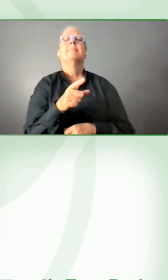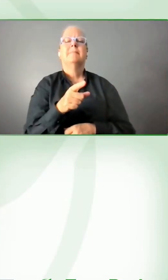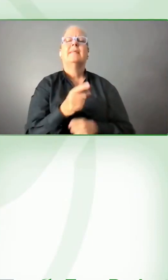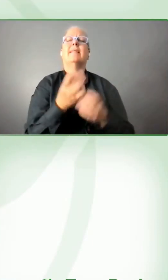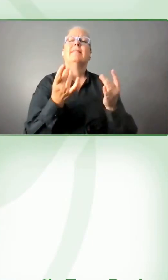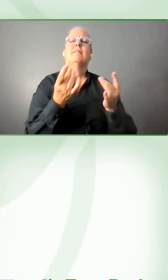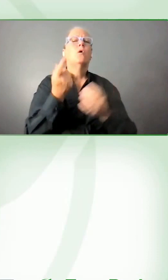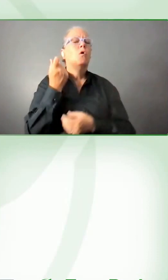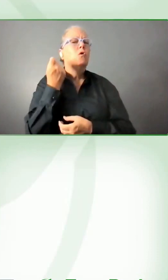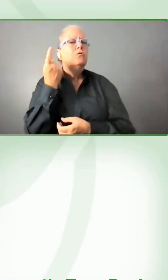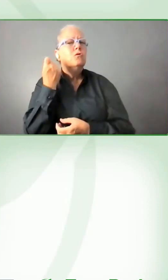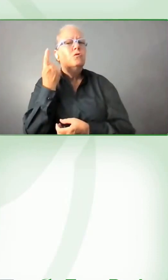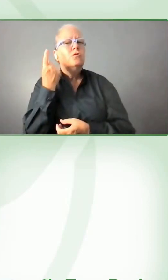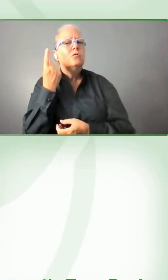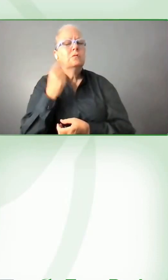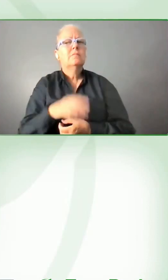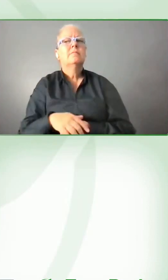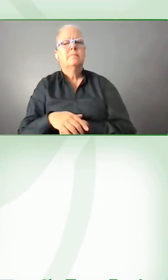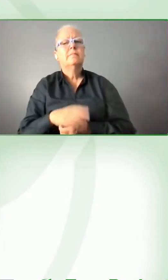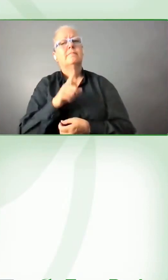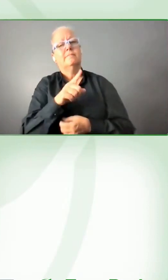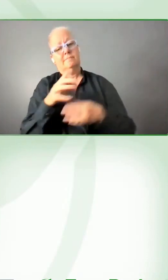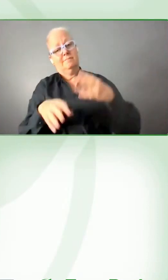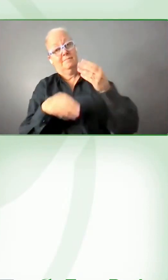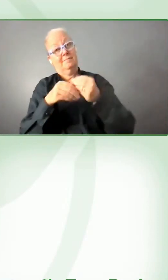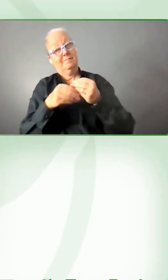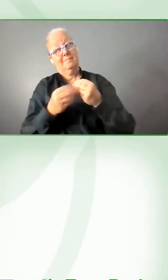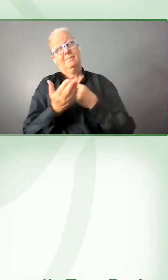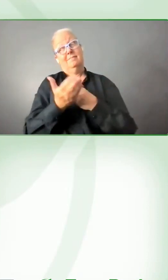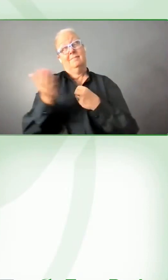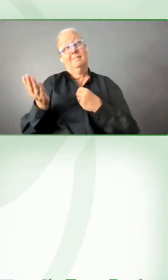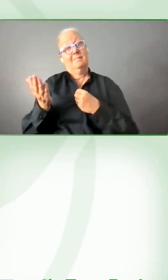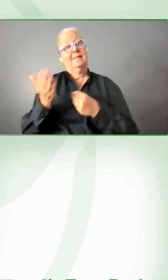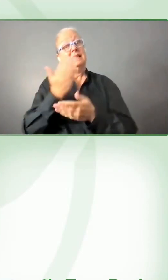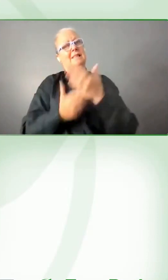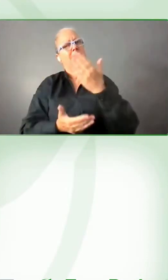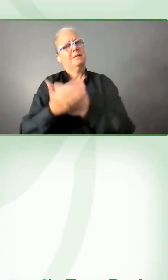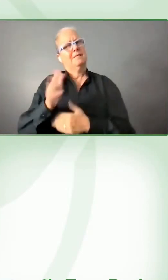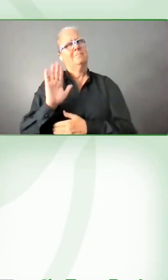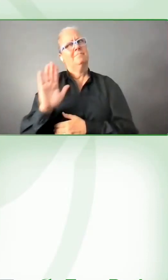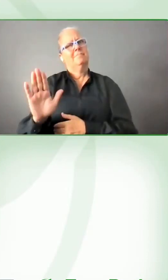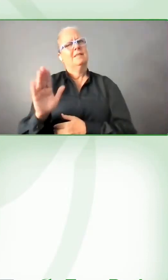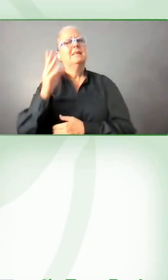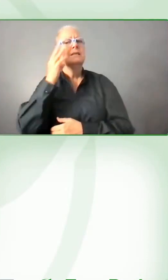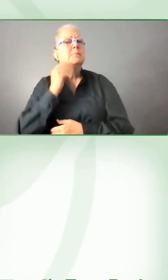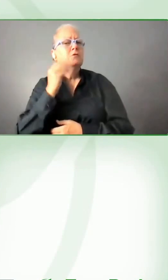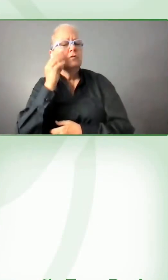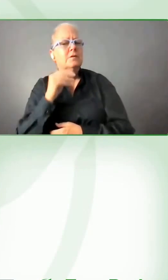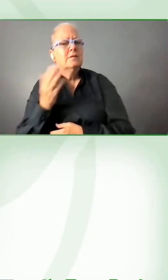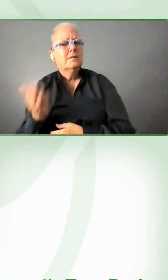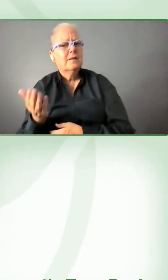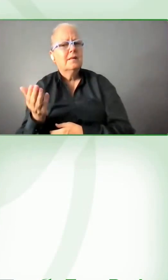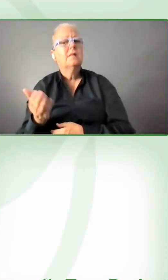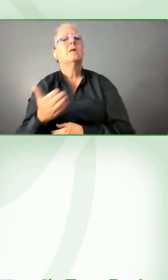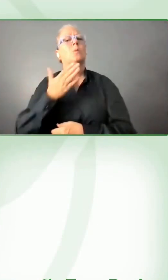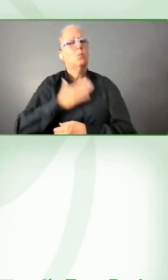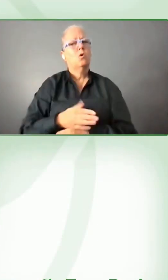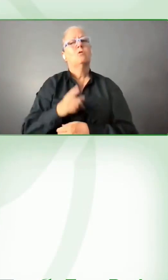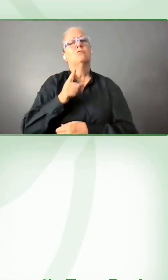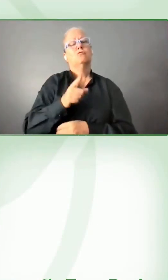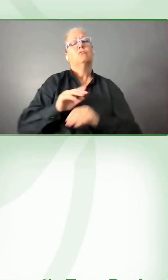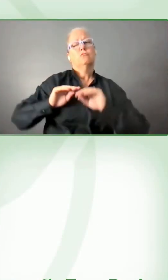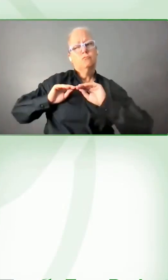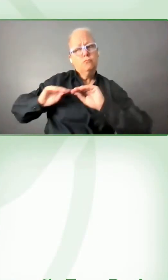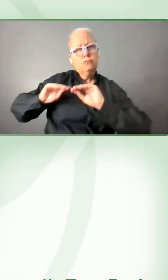additional dimension that a person with a disability might be facing, and be able to serve and educate and